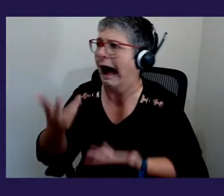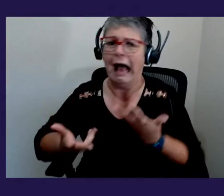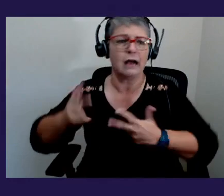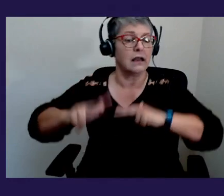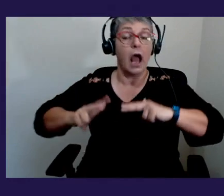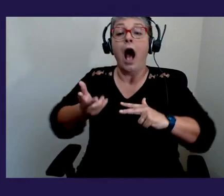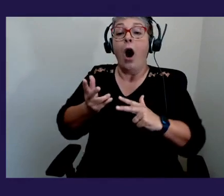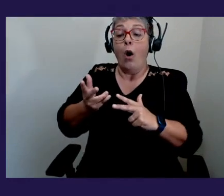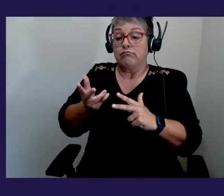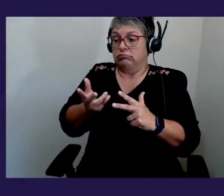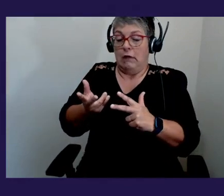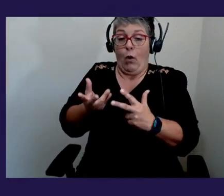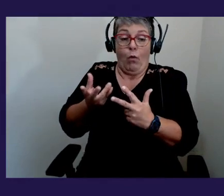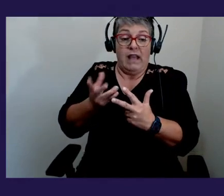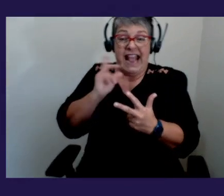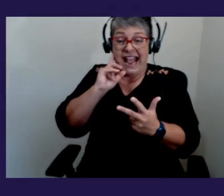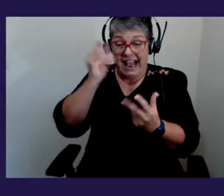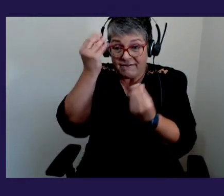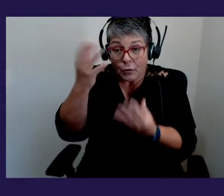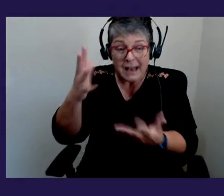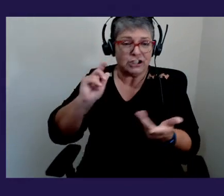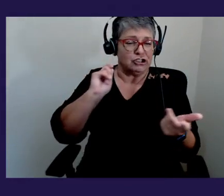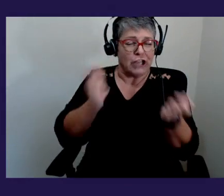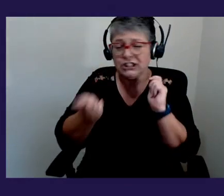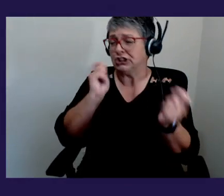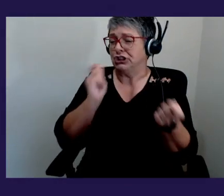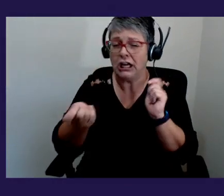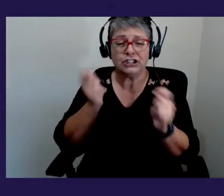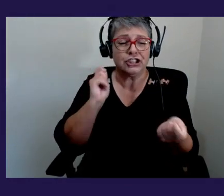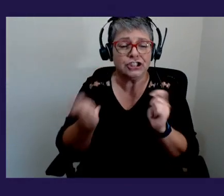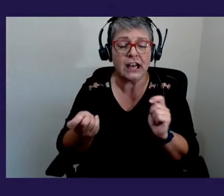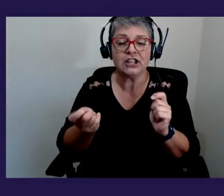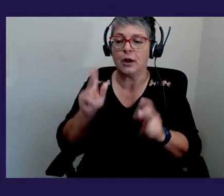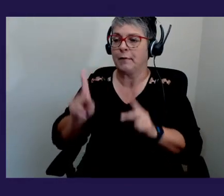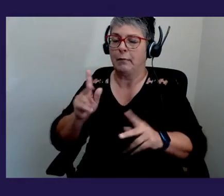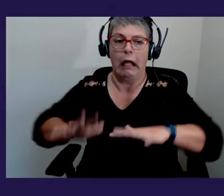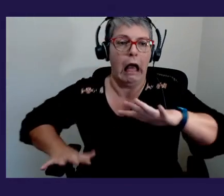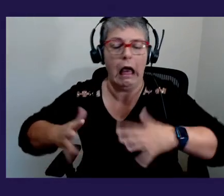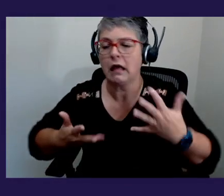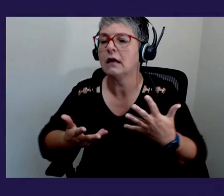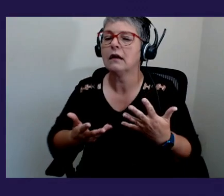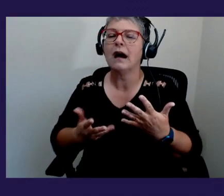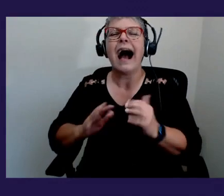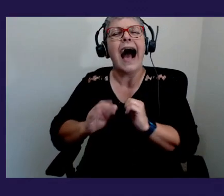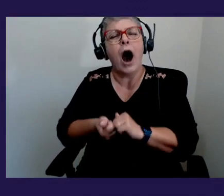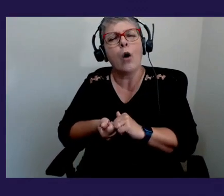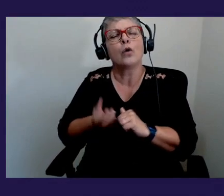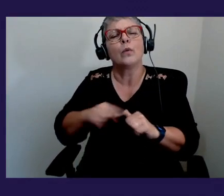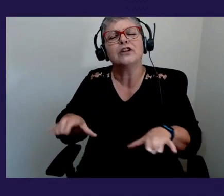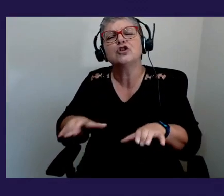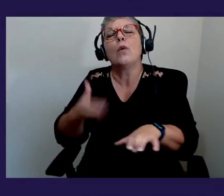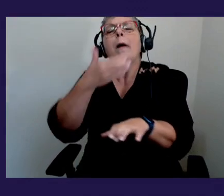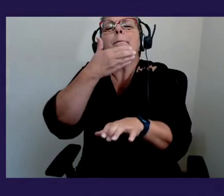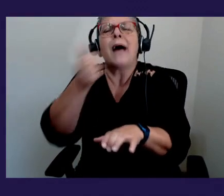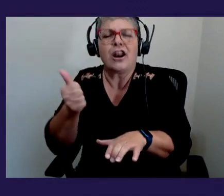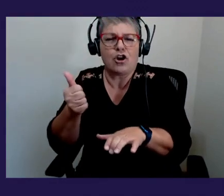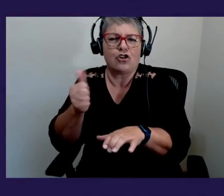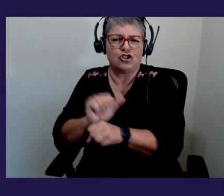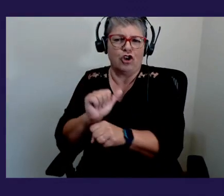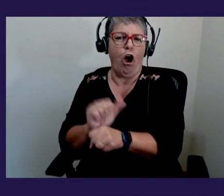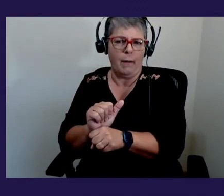information changes rapidly, and we need to talk about how do we do a better job of preparing communities for